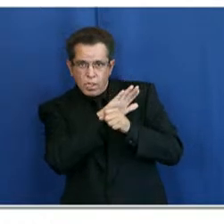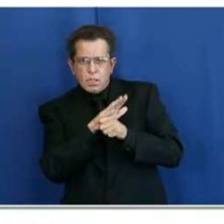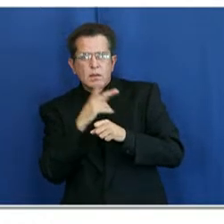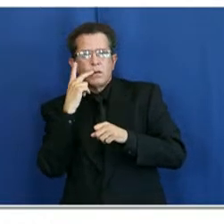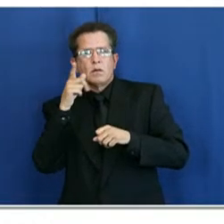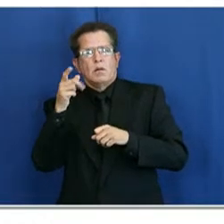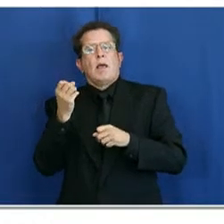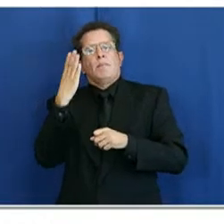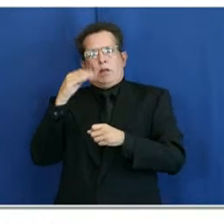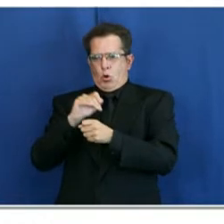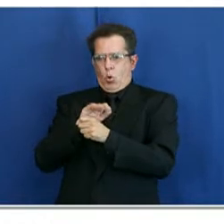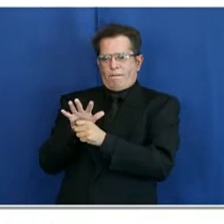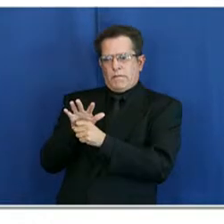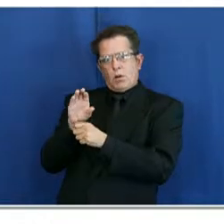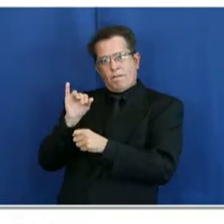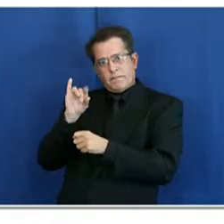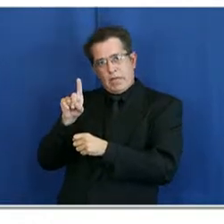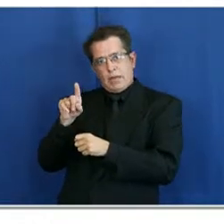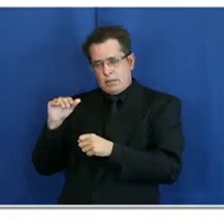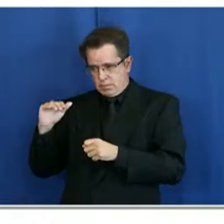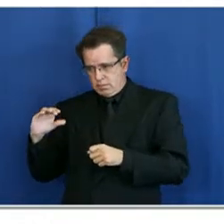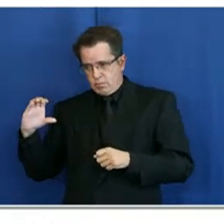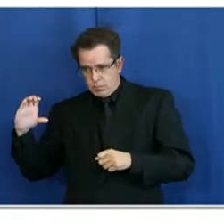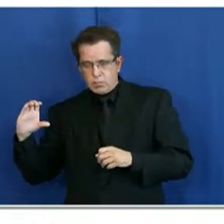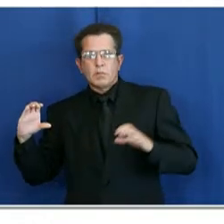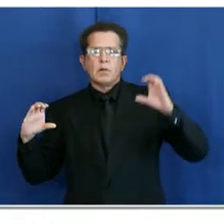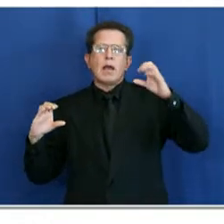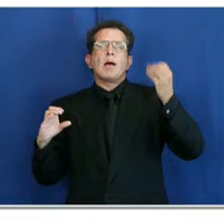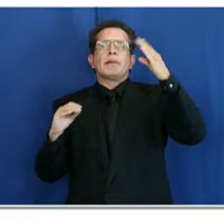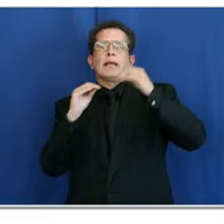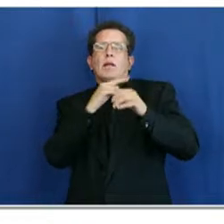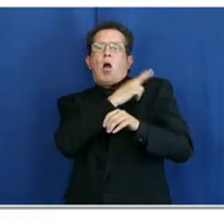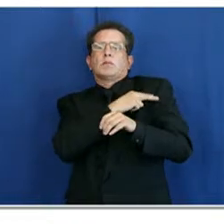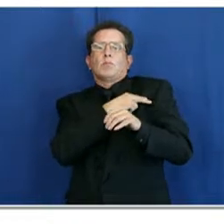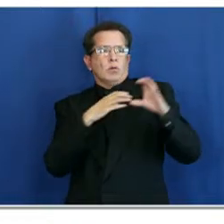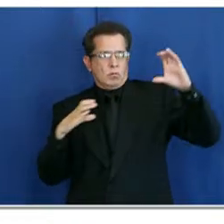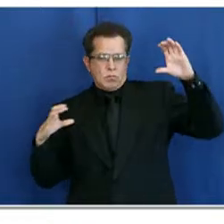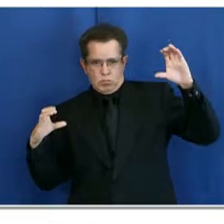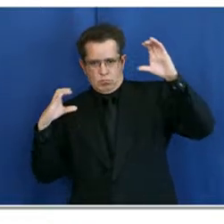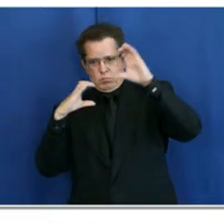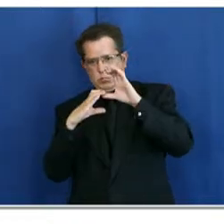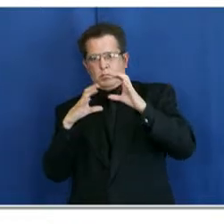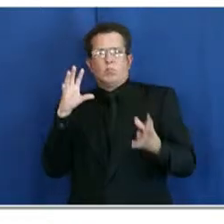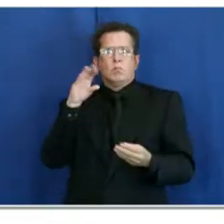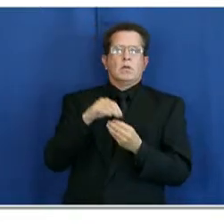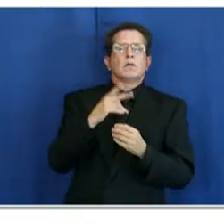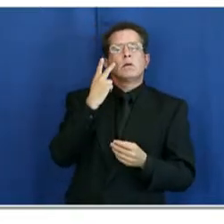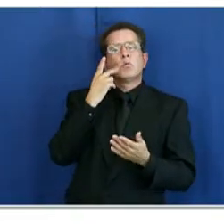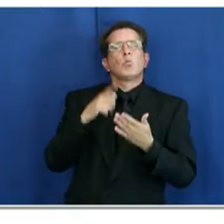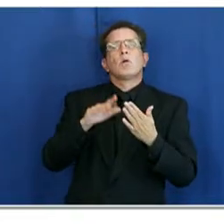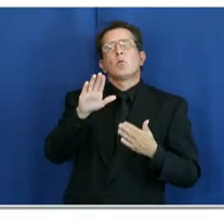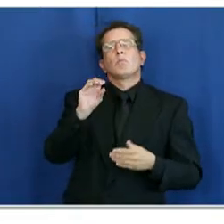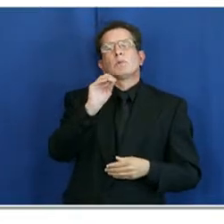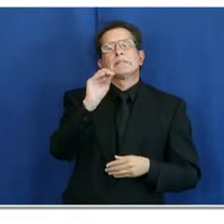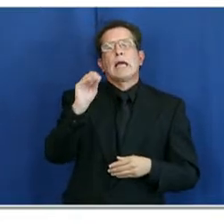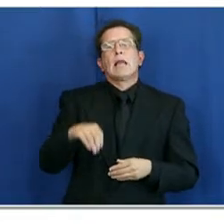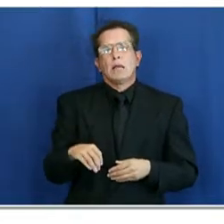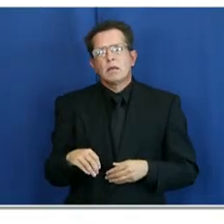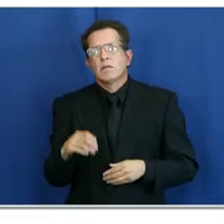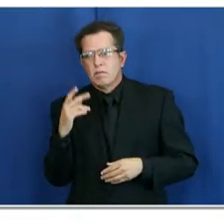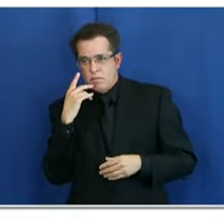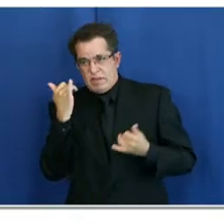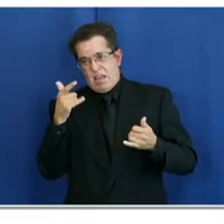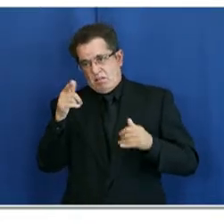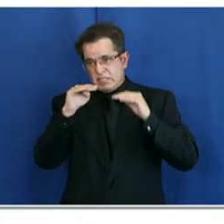up just a little bit, total COVID hospitalization up just a little bit, but holding relatively stable